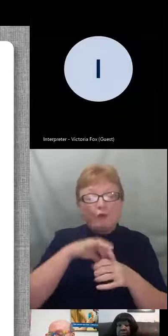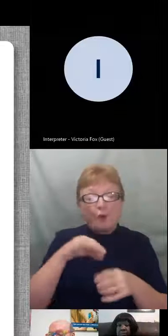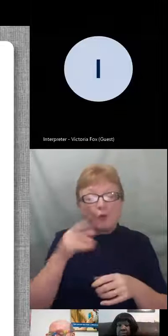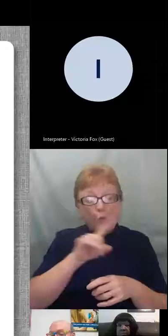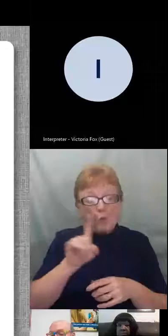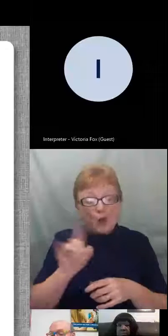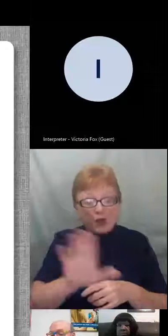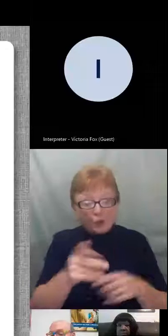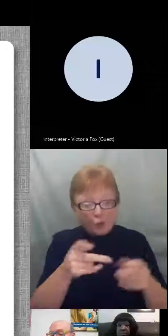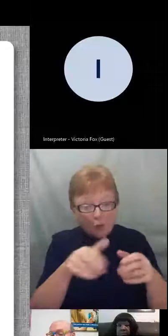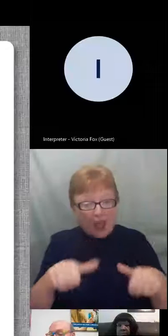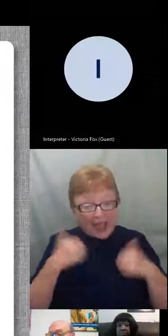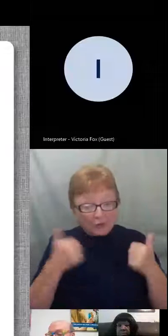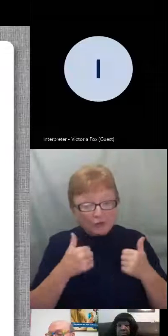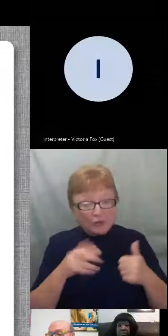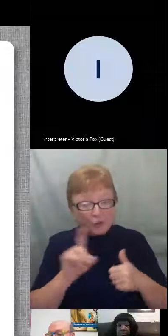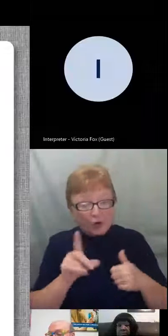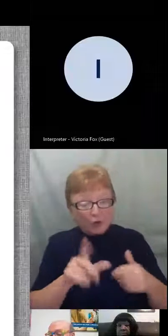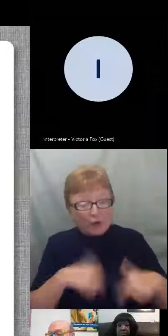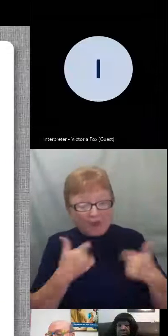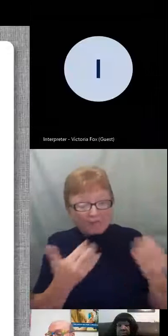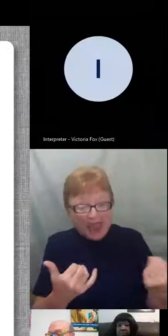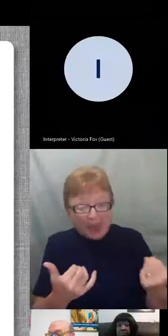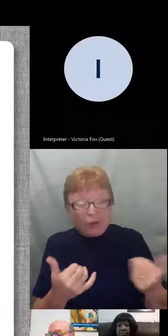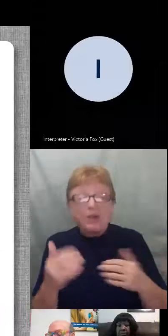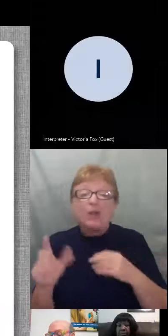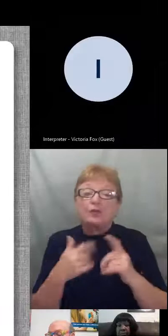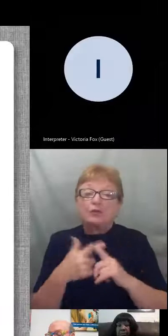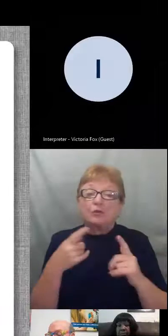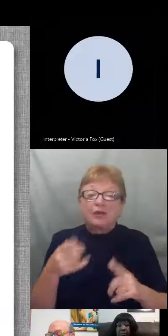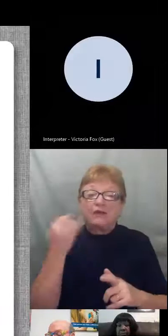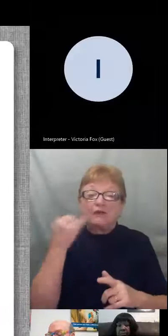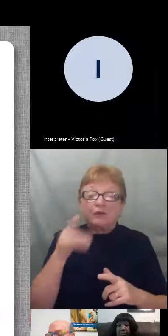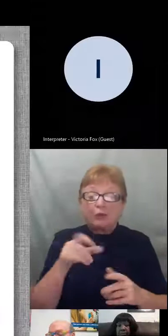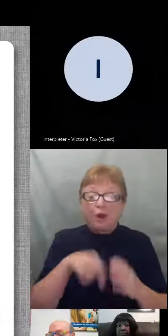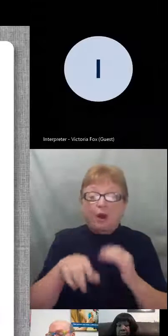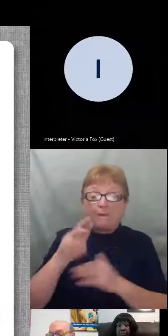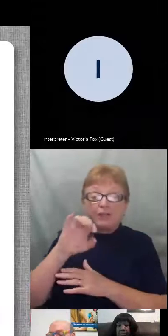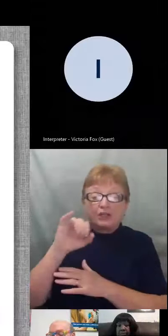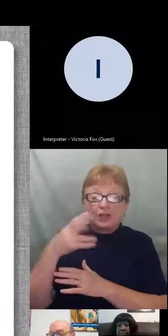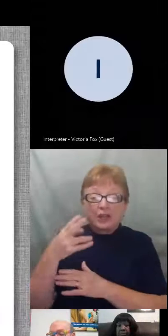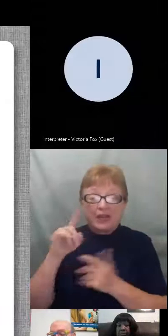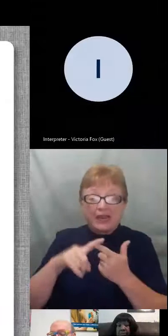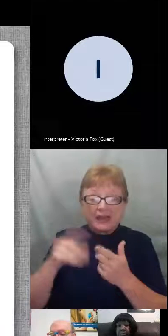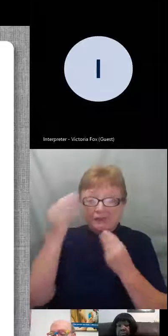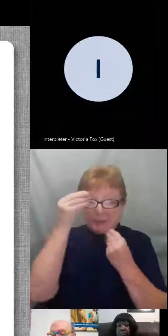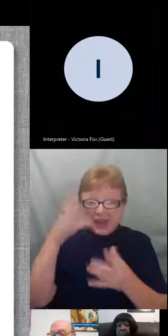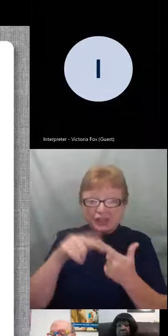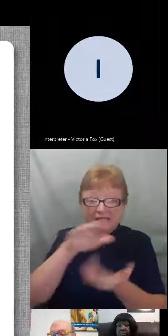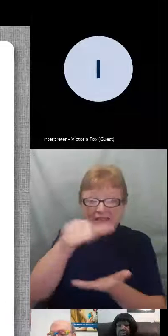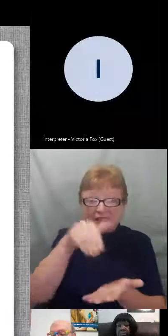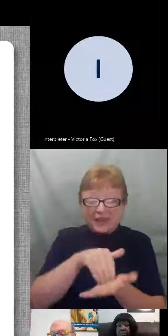reside. You can find out if you are at the Michigan Voter Information Center,